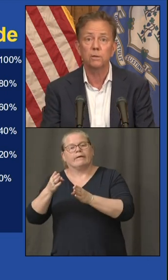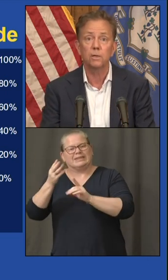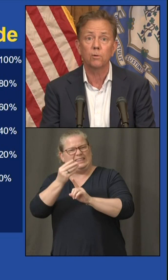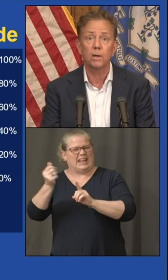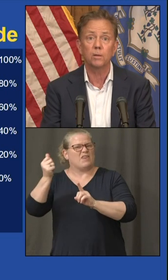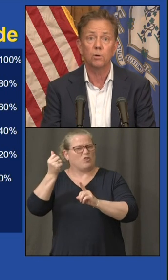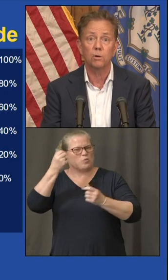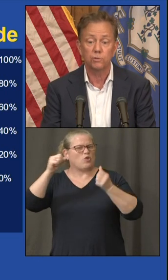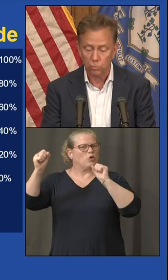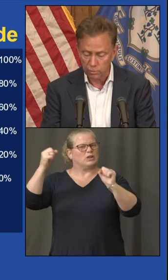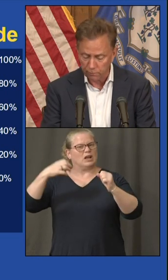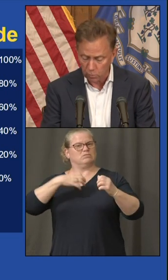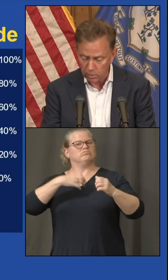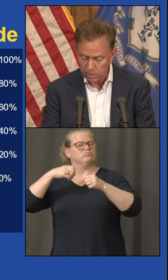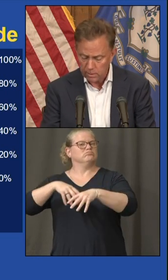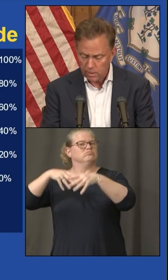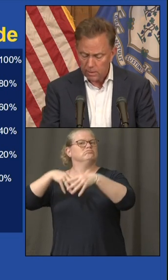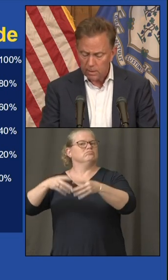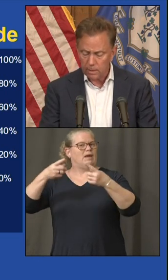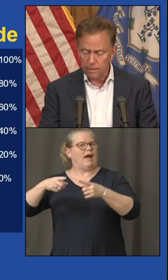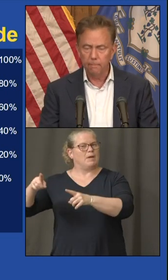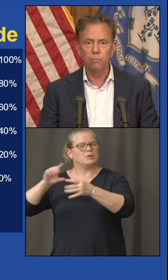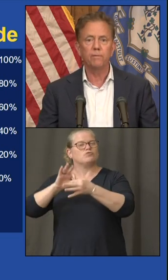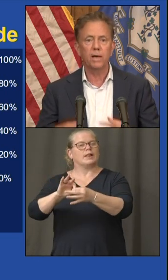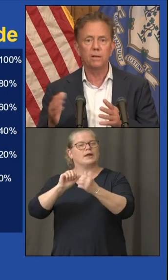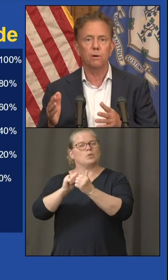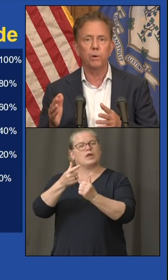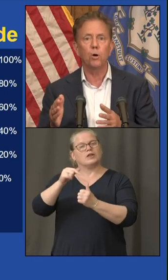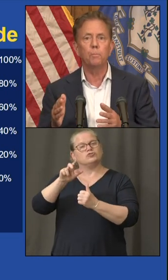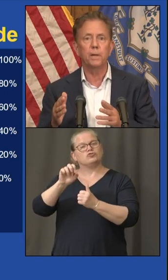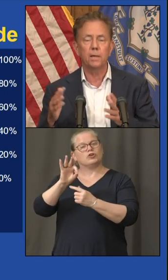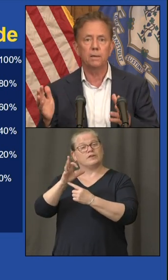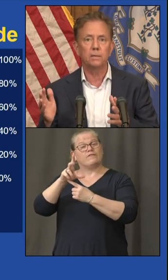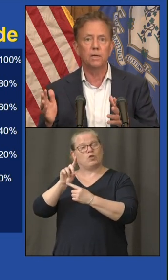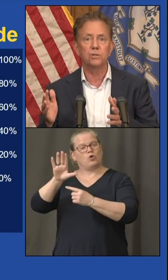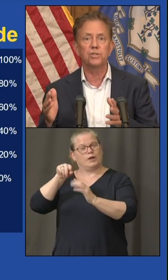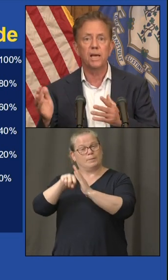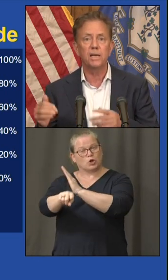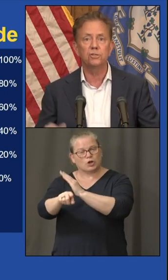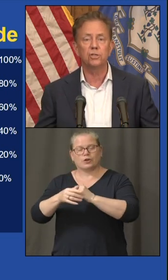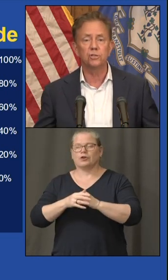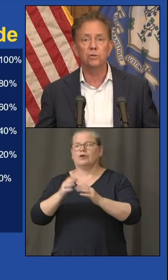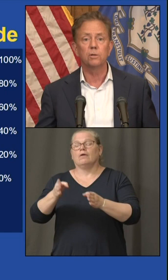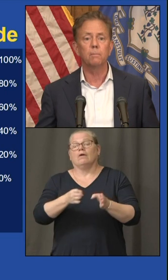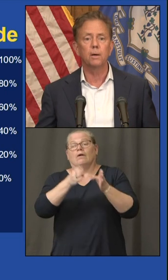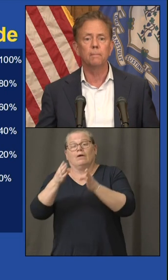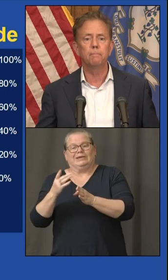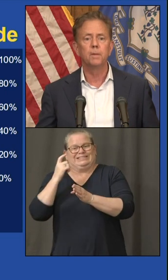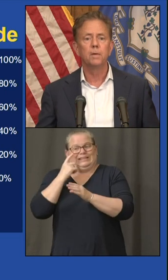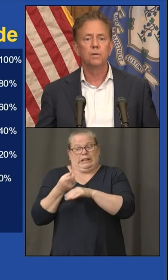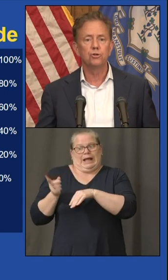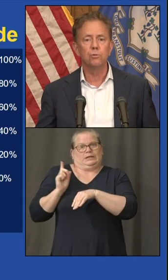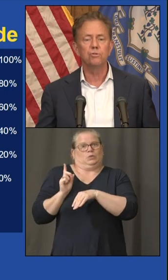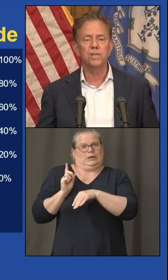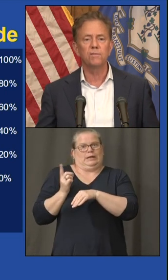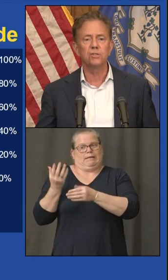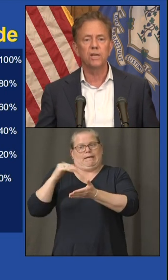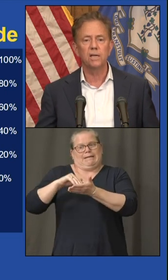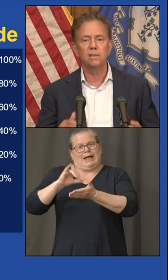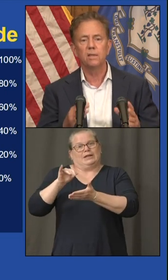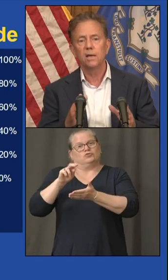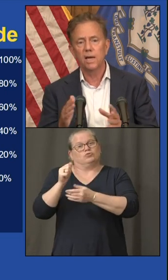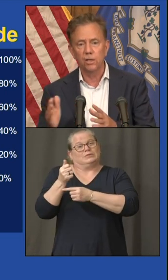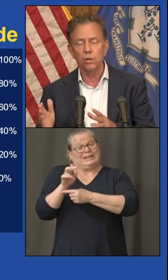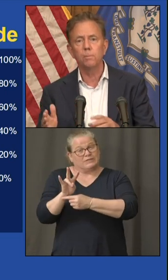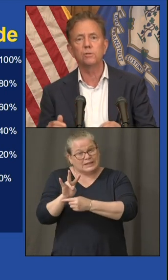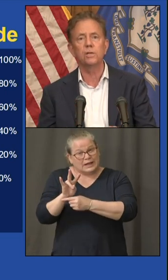protests in and around the murder of George Floyd. We've had our reopening, another stage, just on June